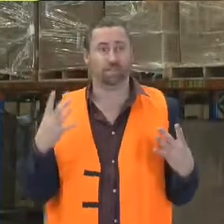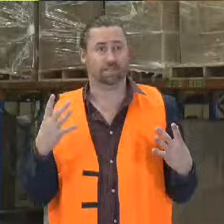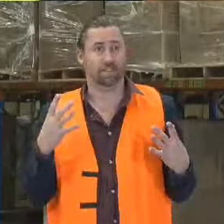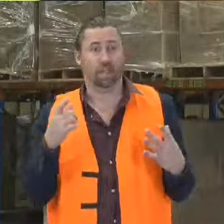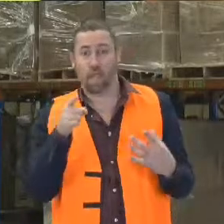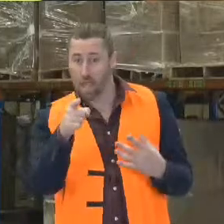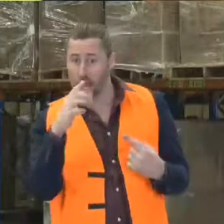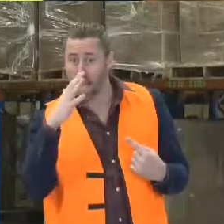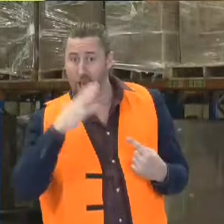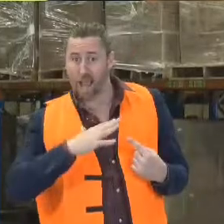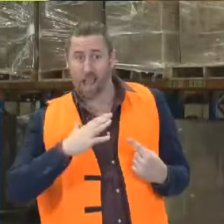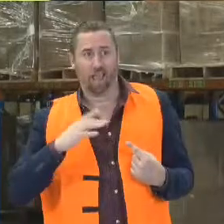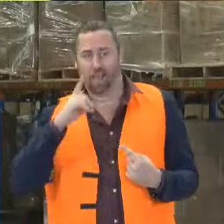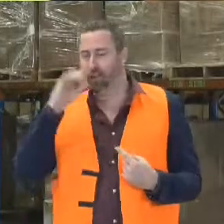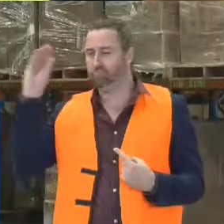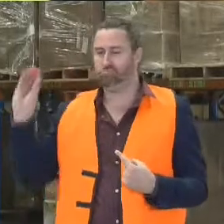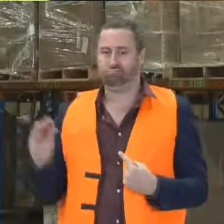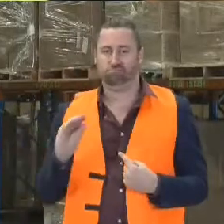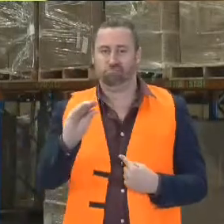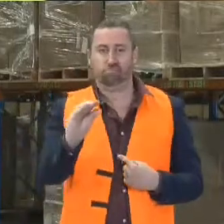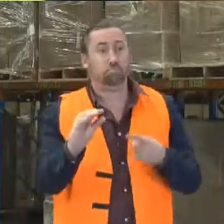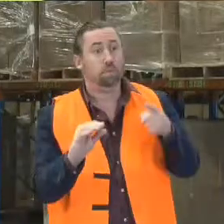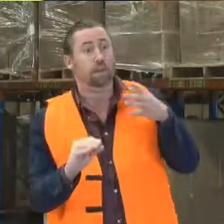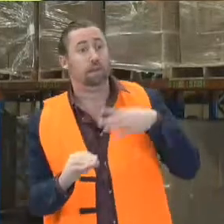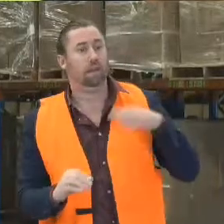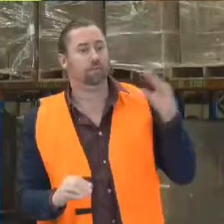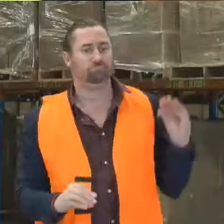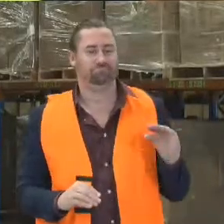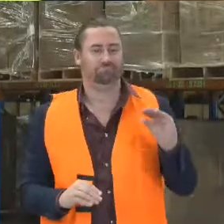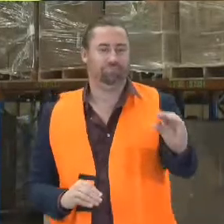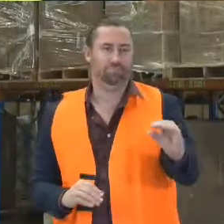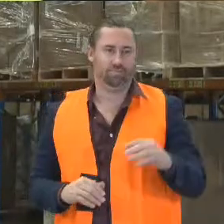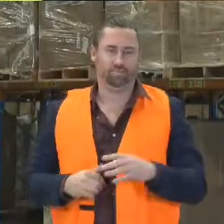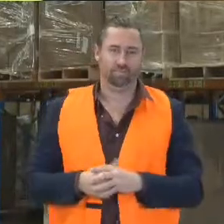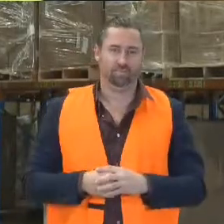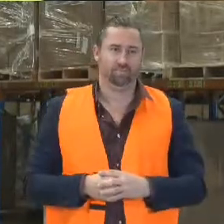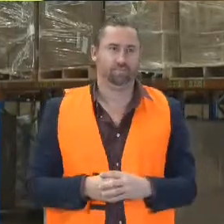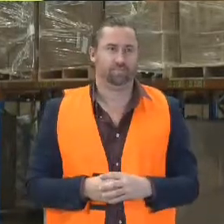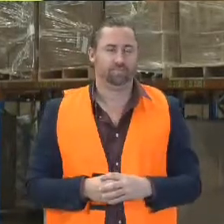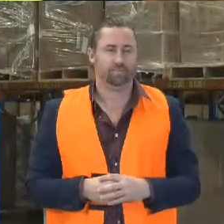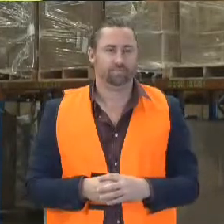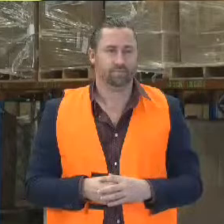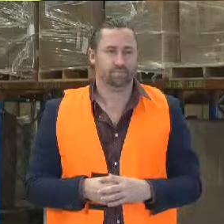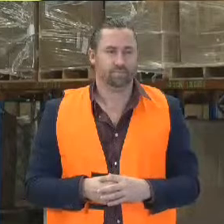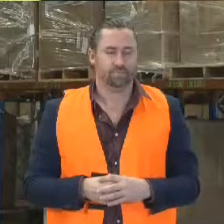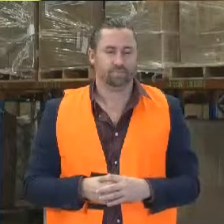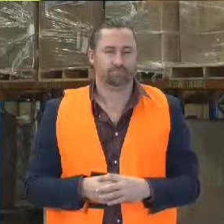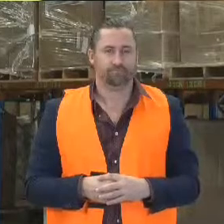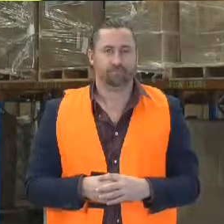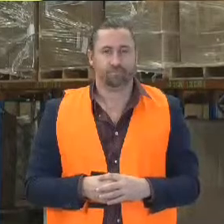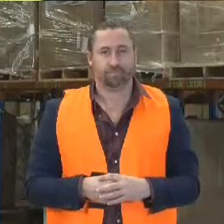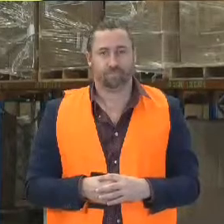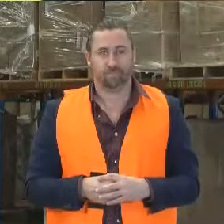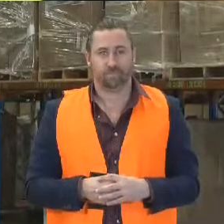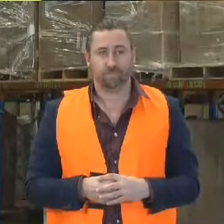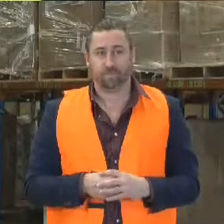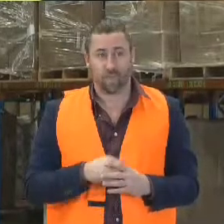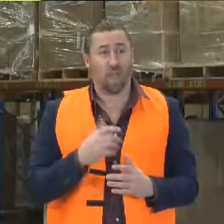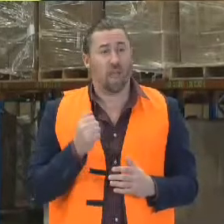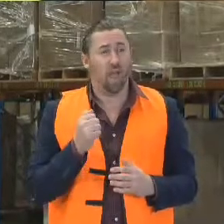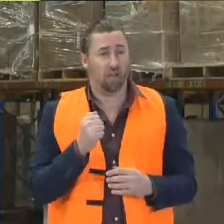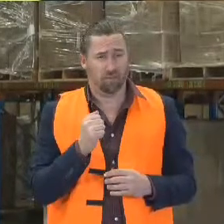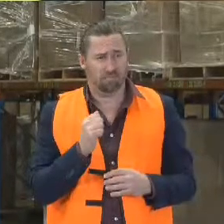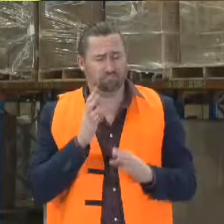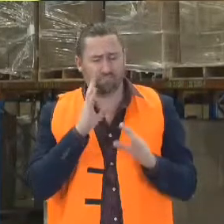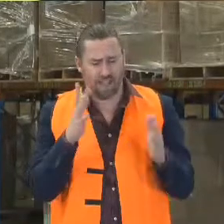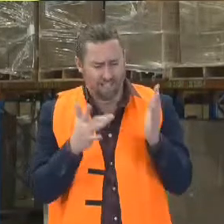behind them that we will continue to expand upon. There's actually some fantastic technology that